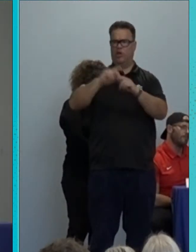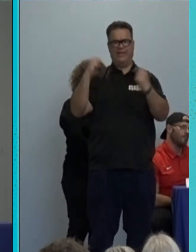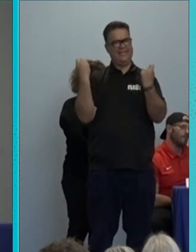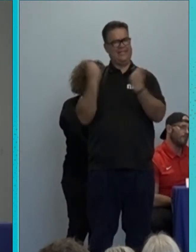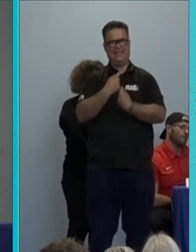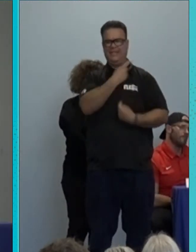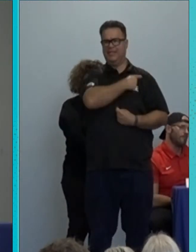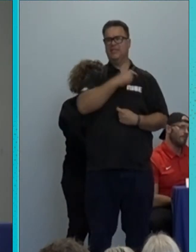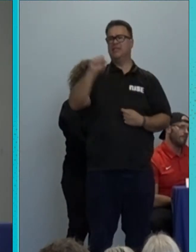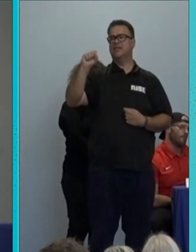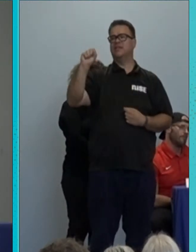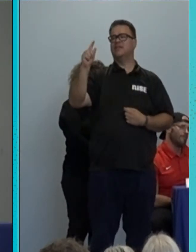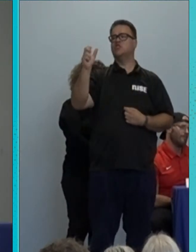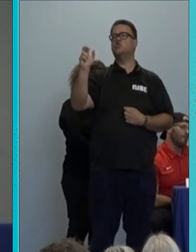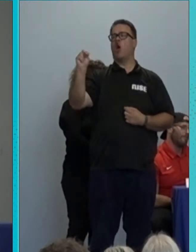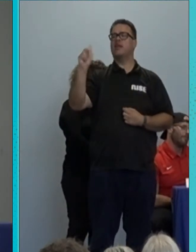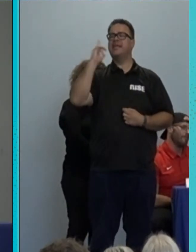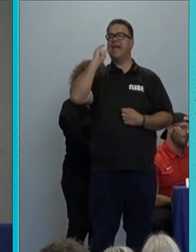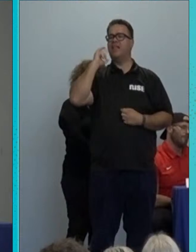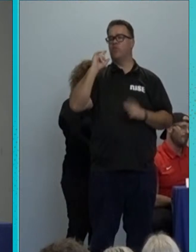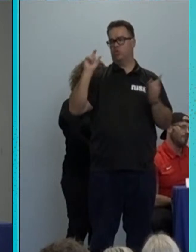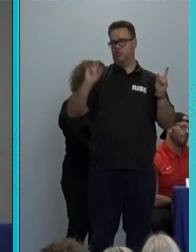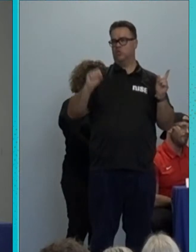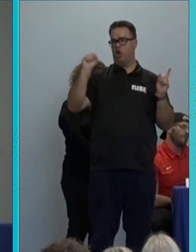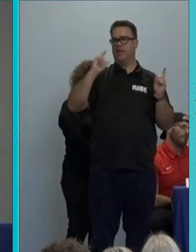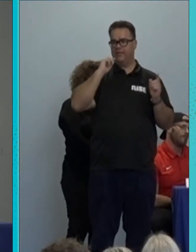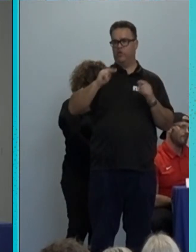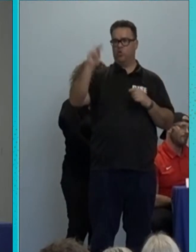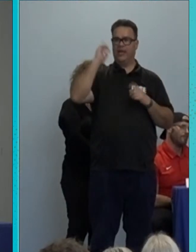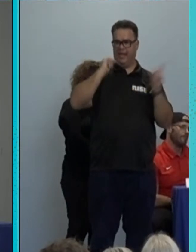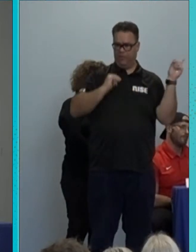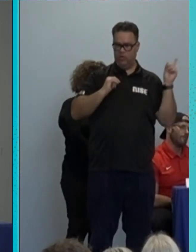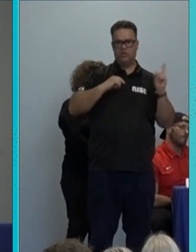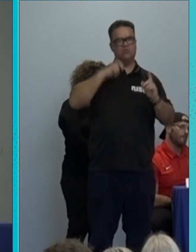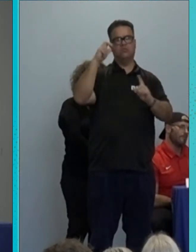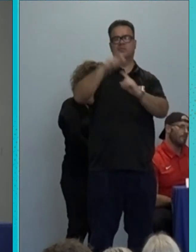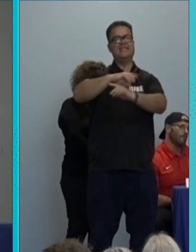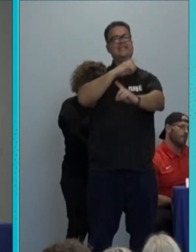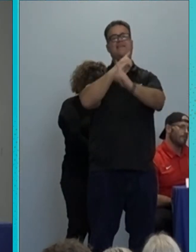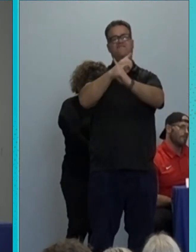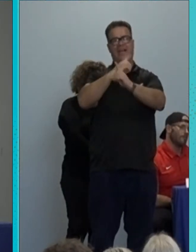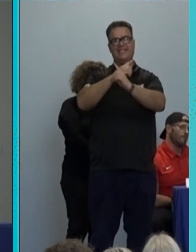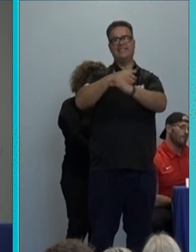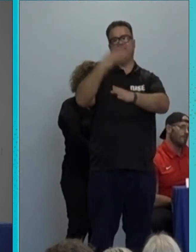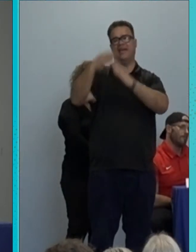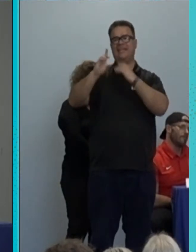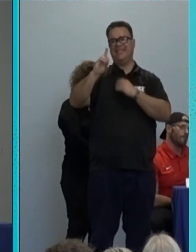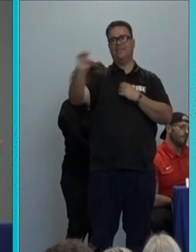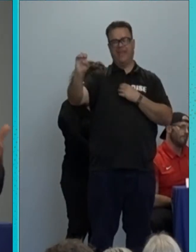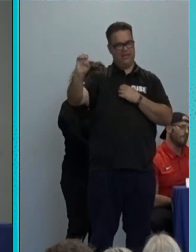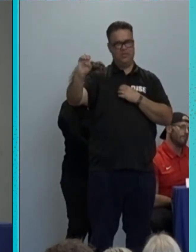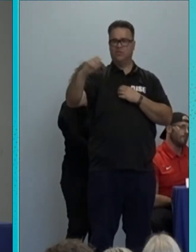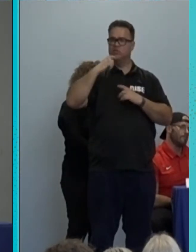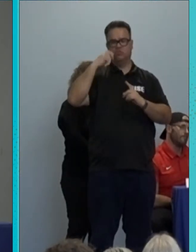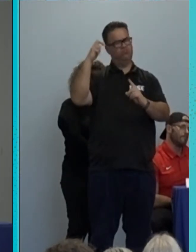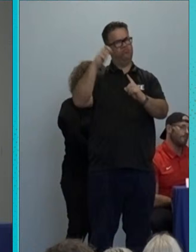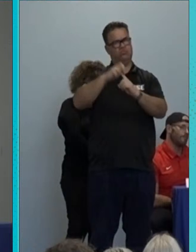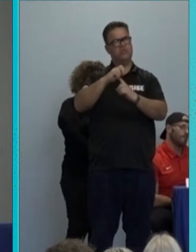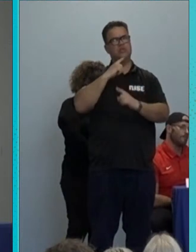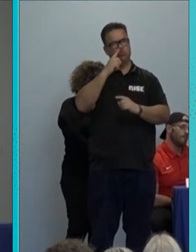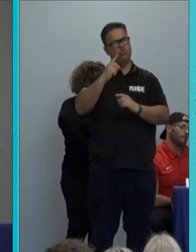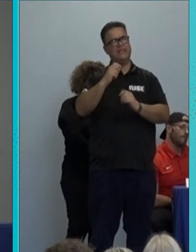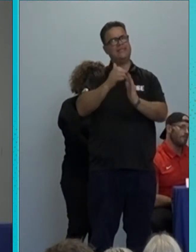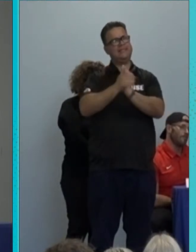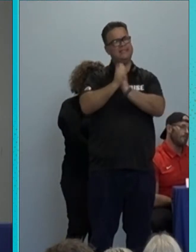in Stockton, California, and he played defensive end. So his job was to go after